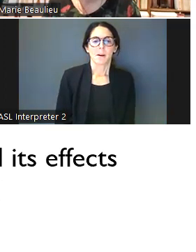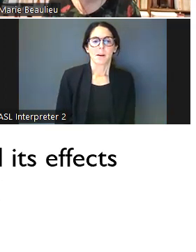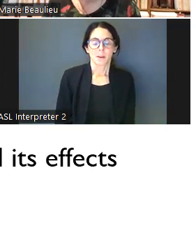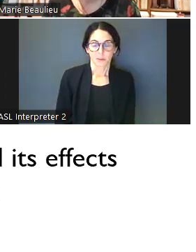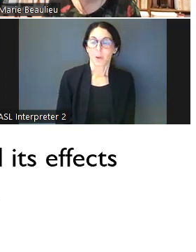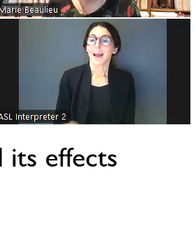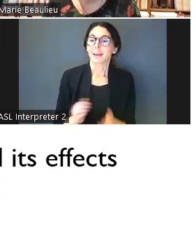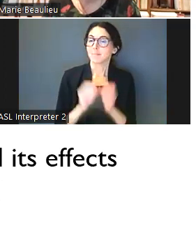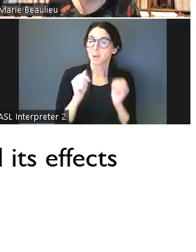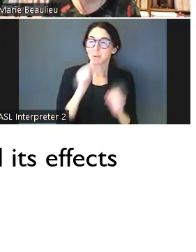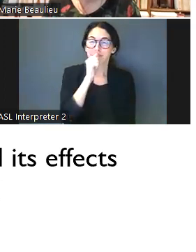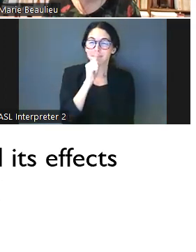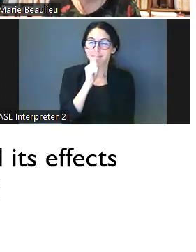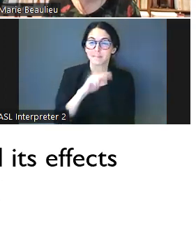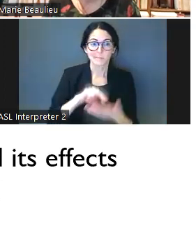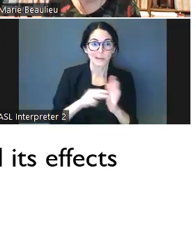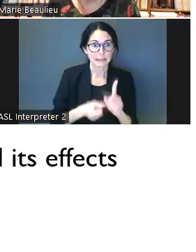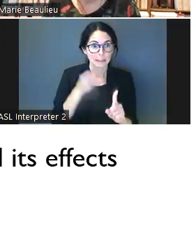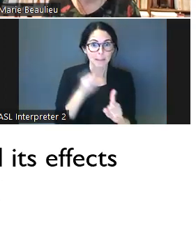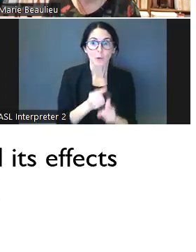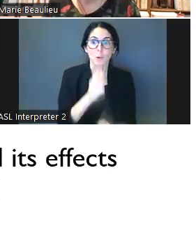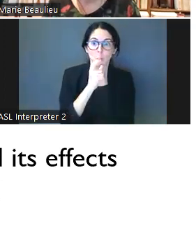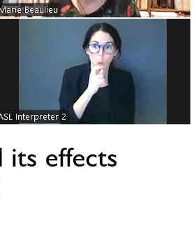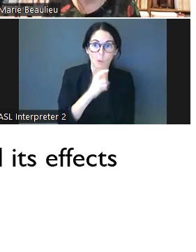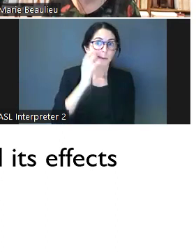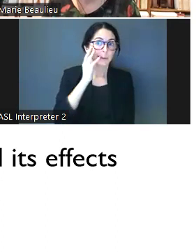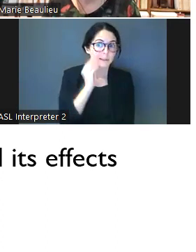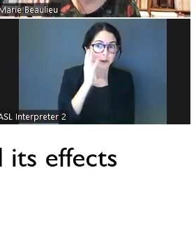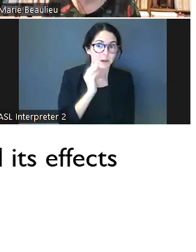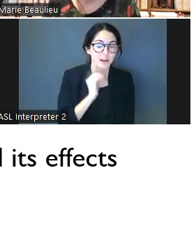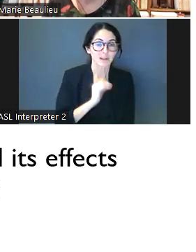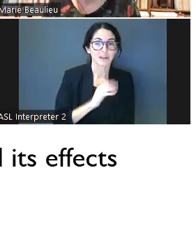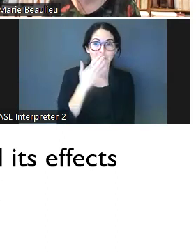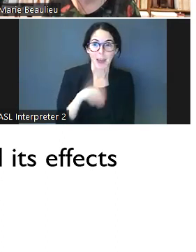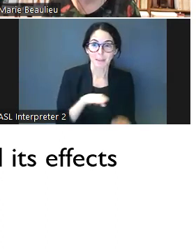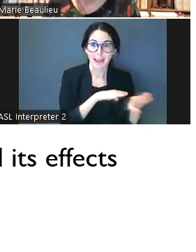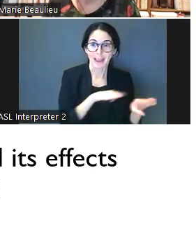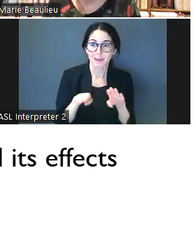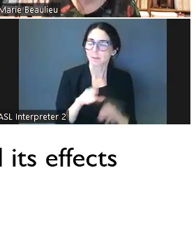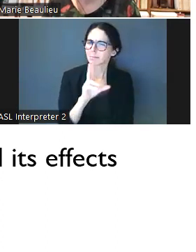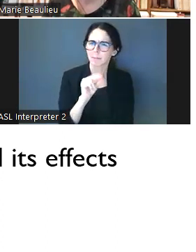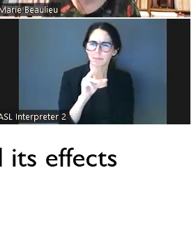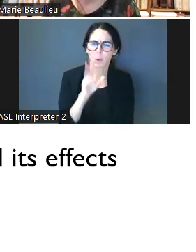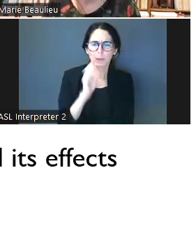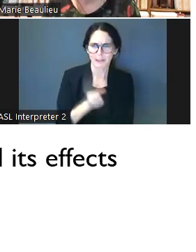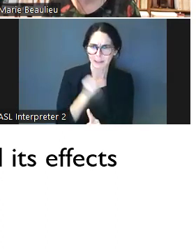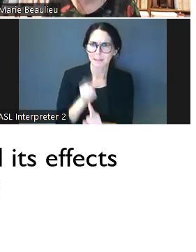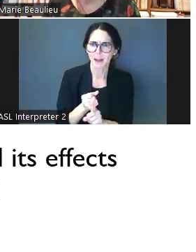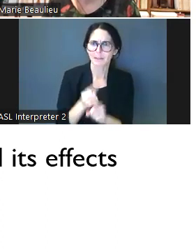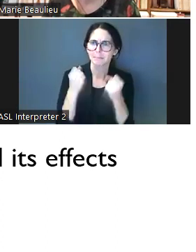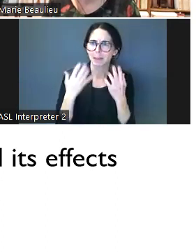intolerance does not only affect people who are directly involved, but it also affects several people, witnesses,